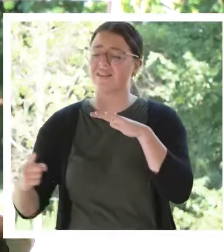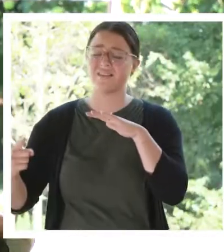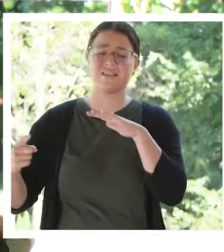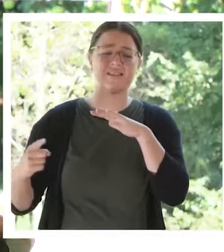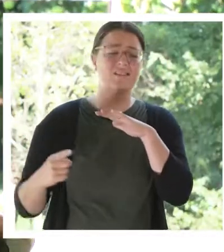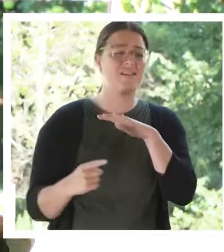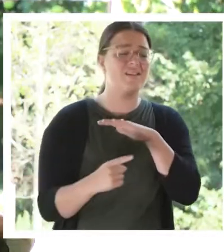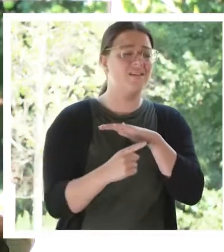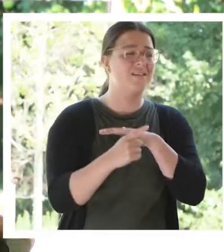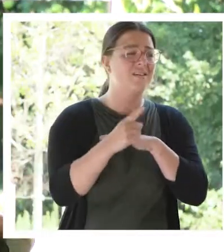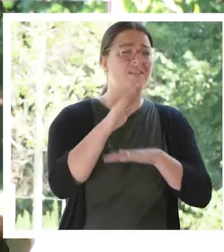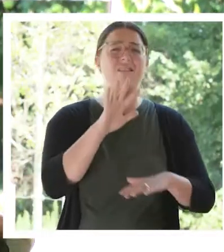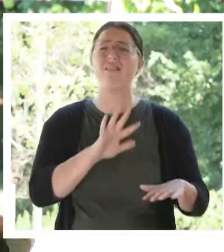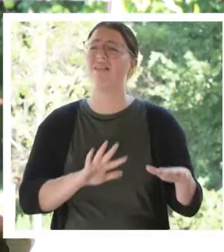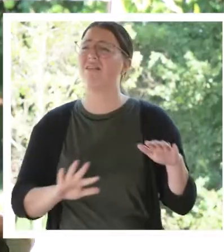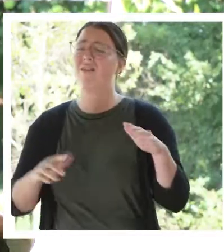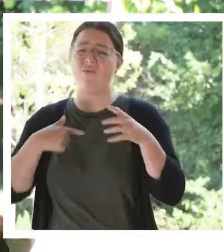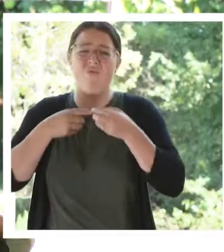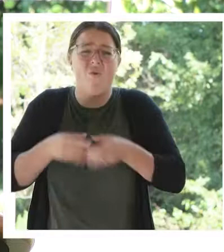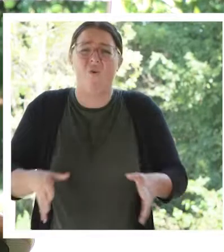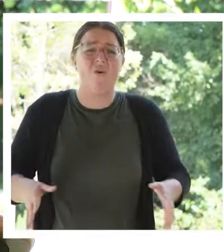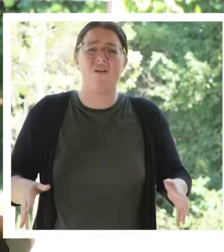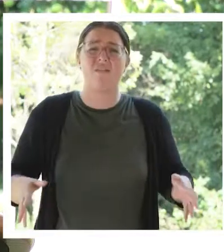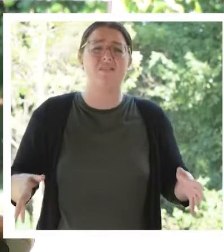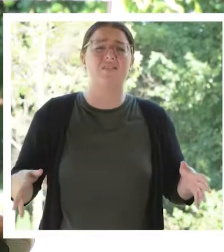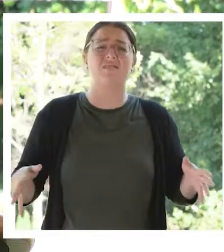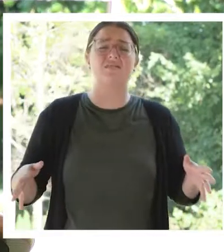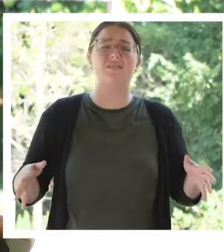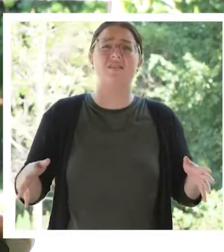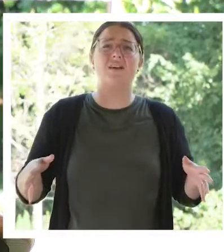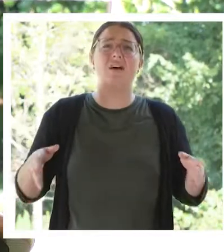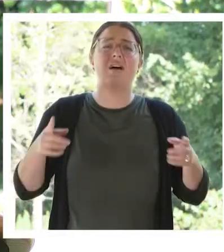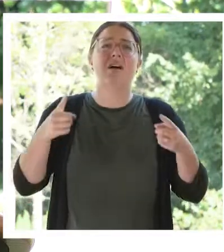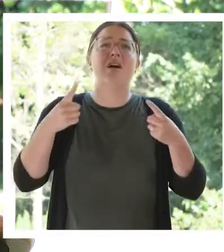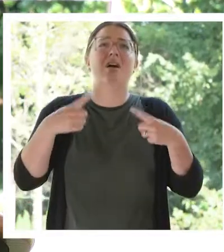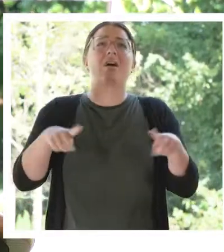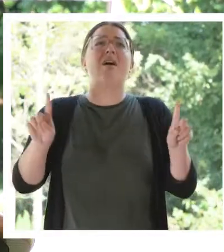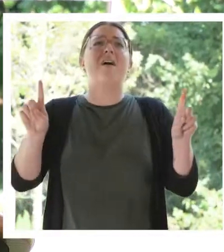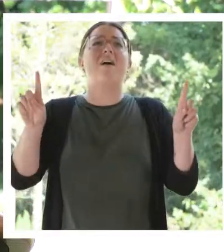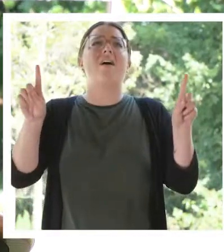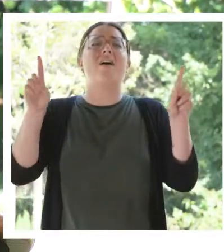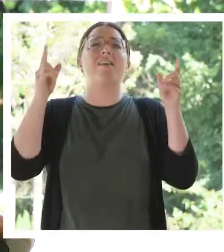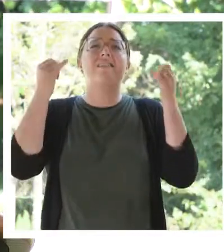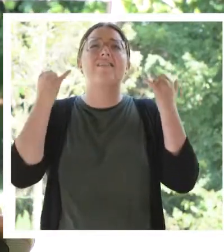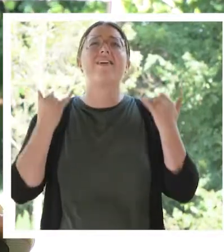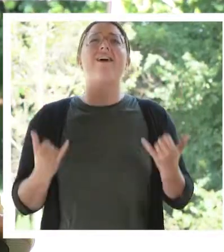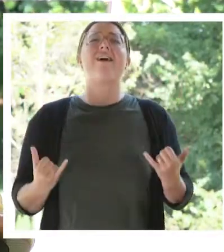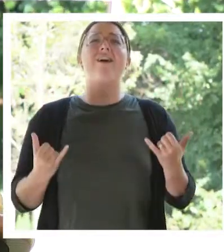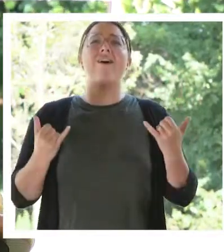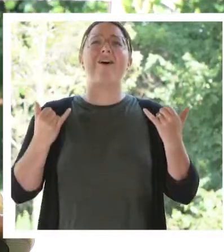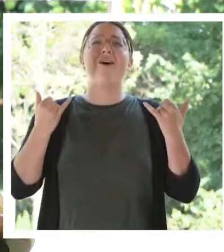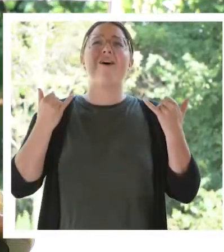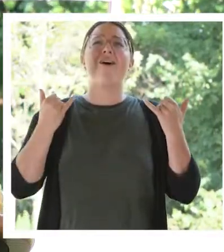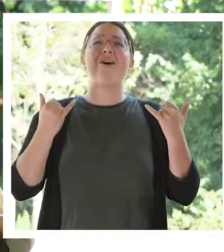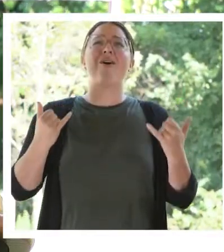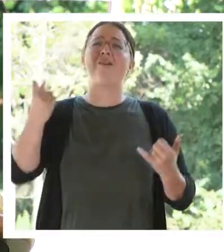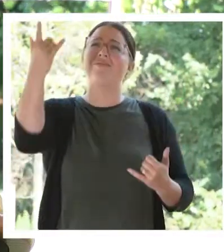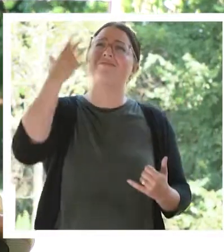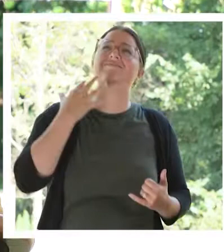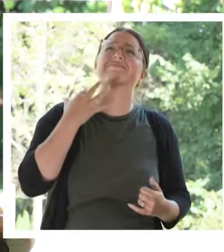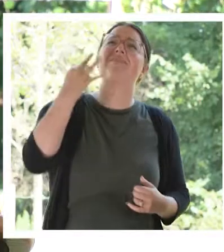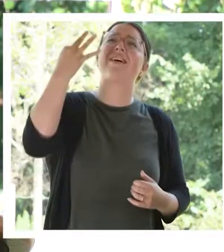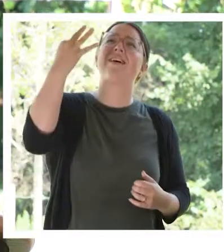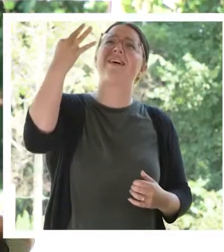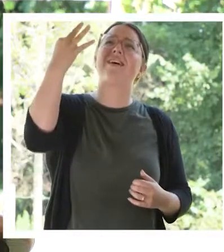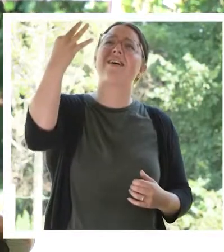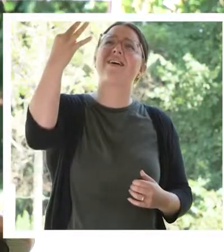once was lost, but now